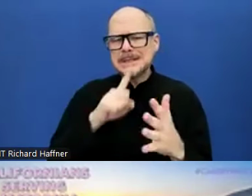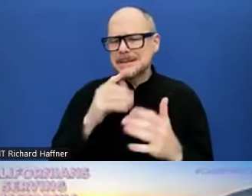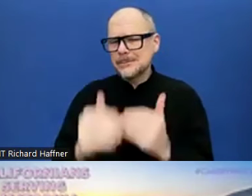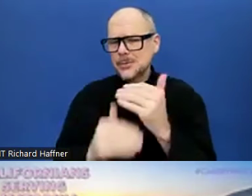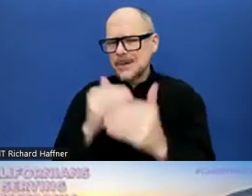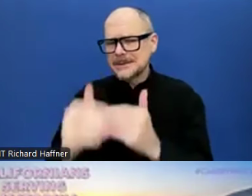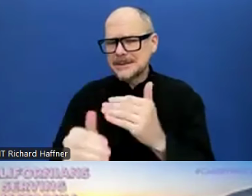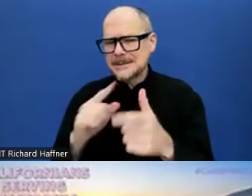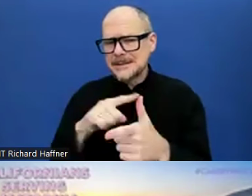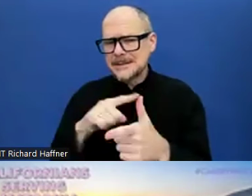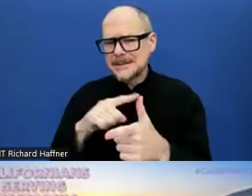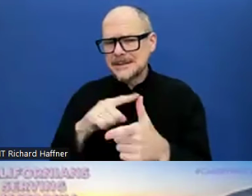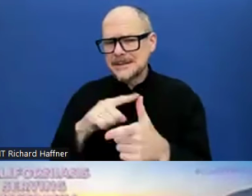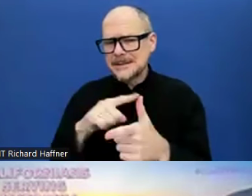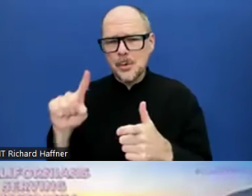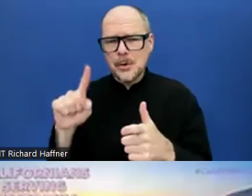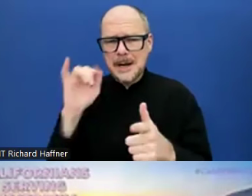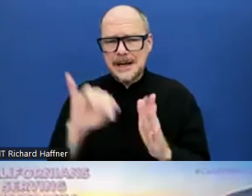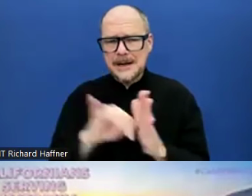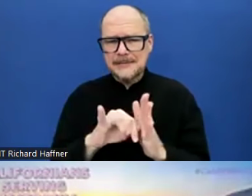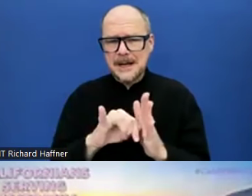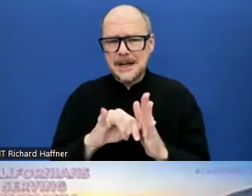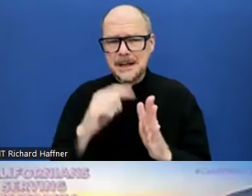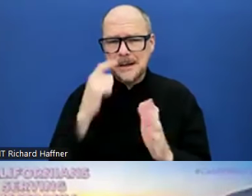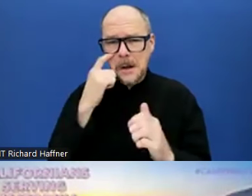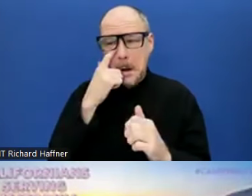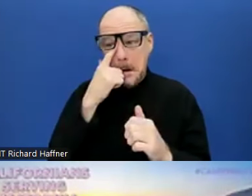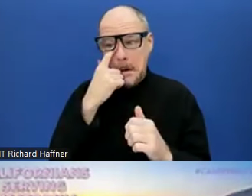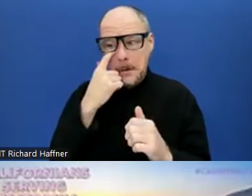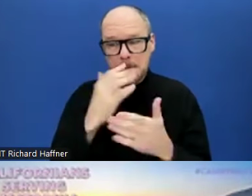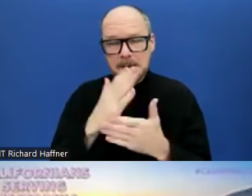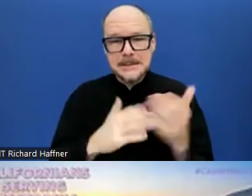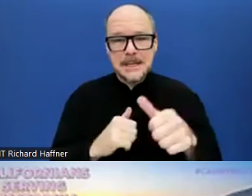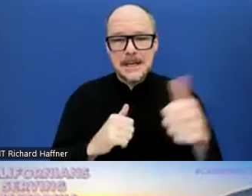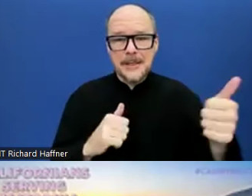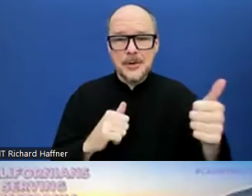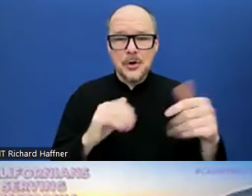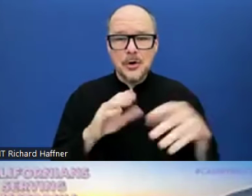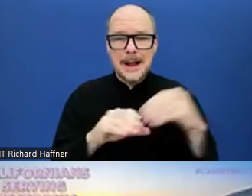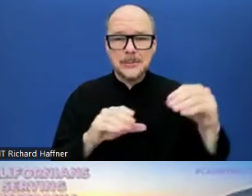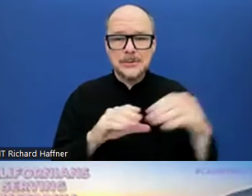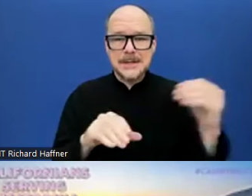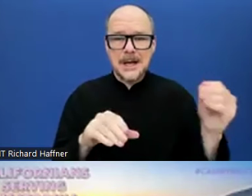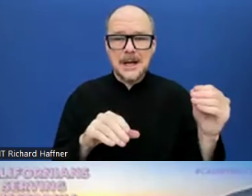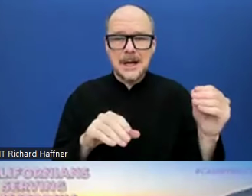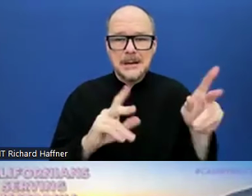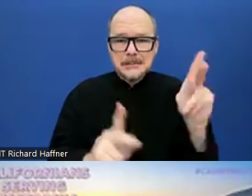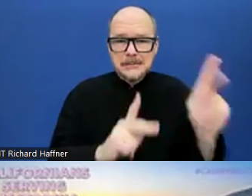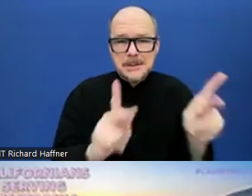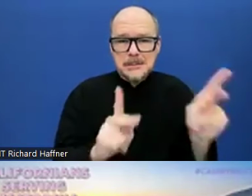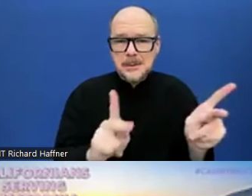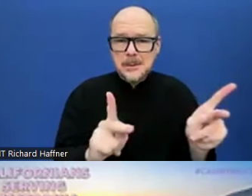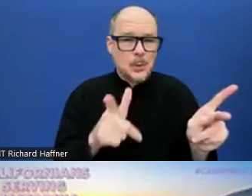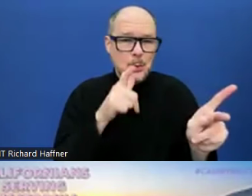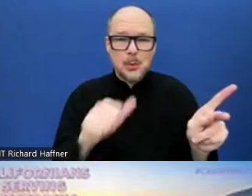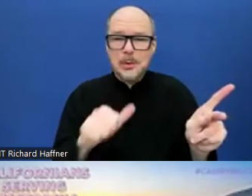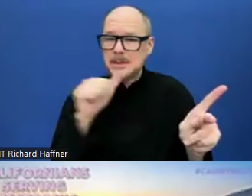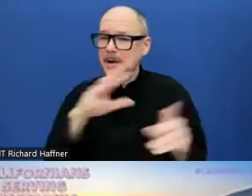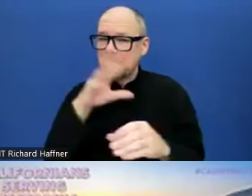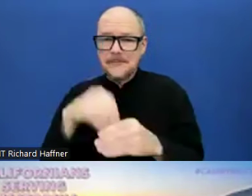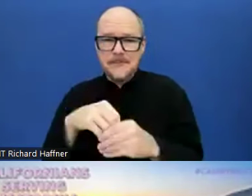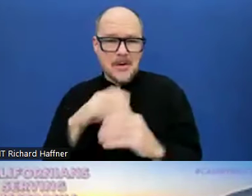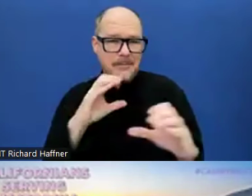of identifying some of the other outside individuals that are not a part of this committee